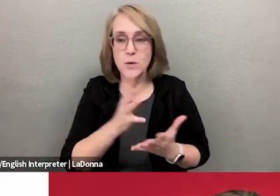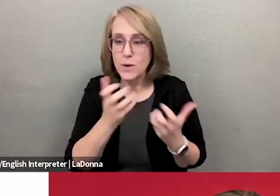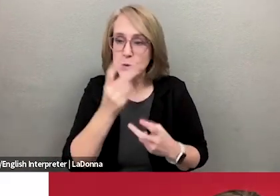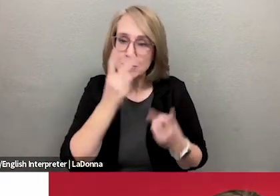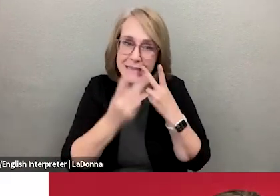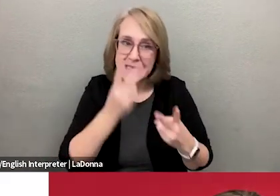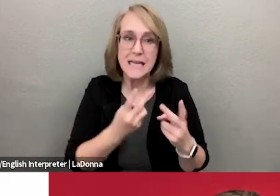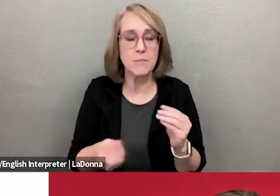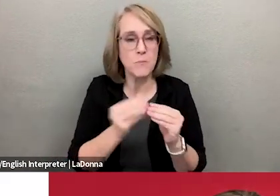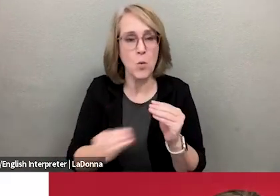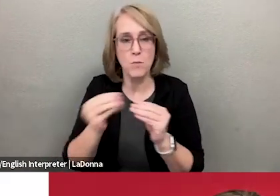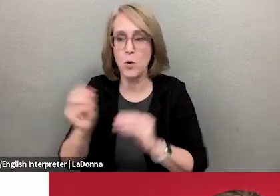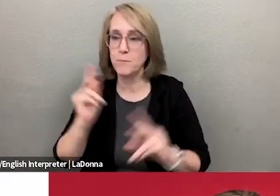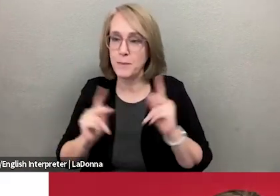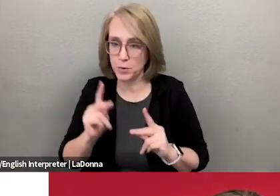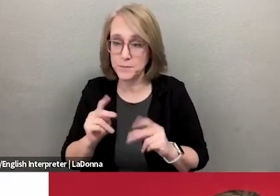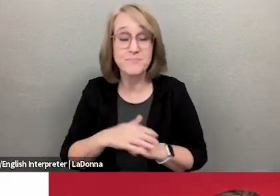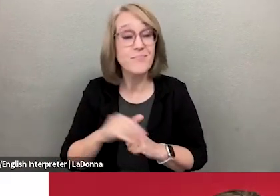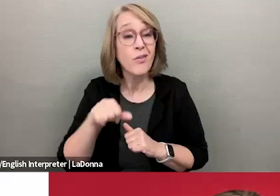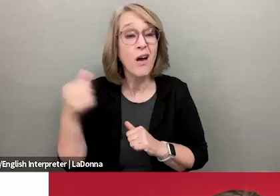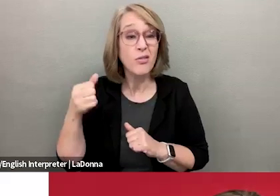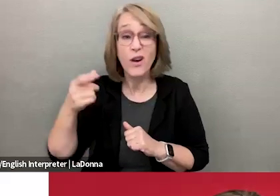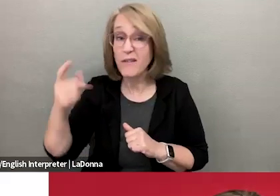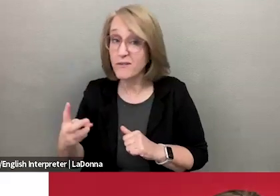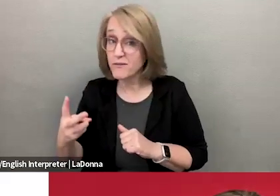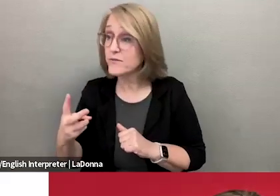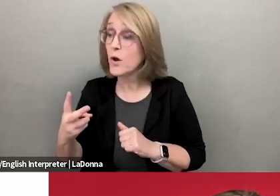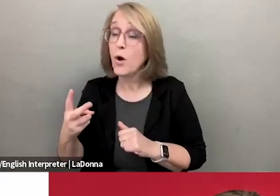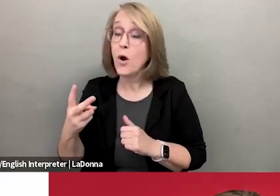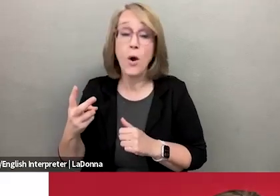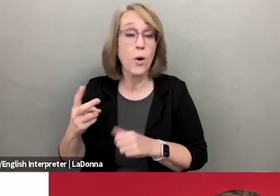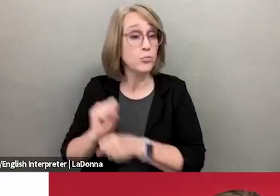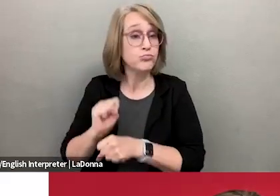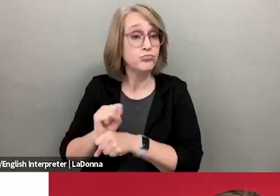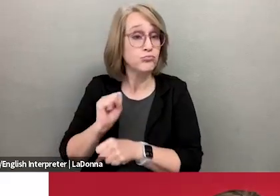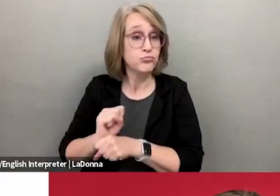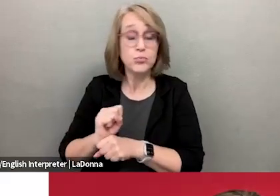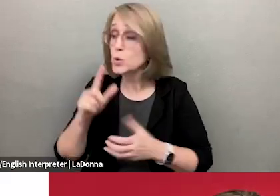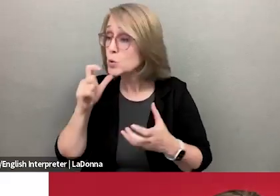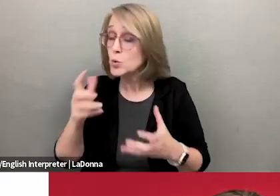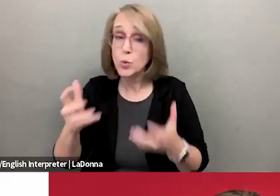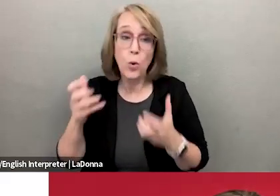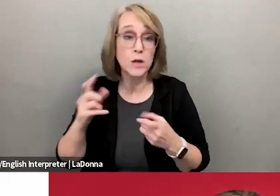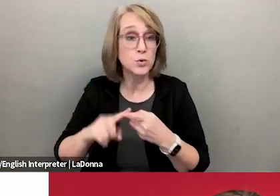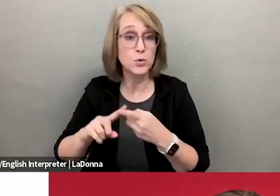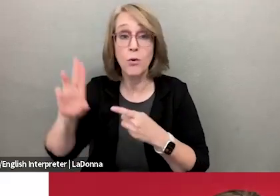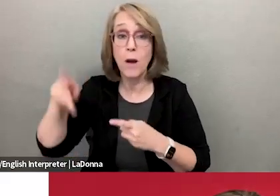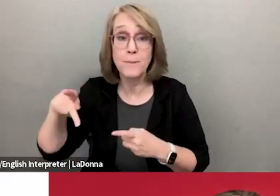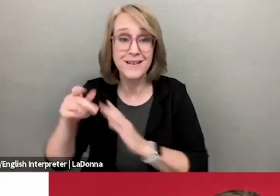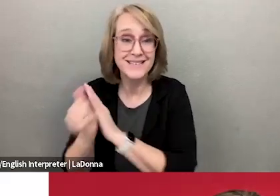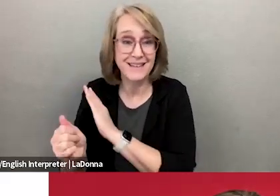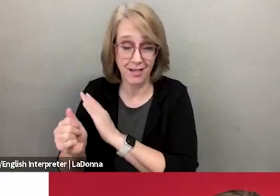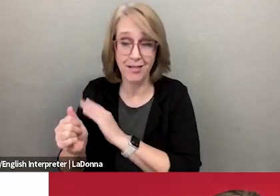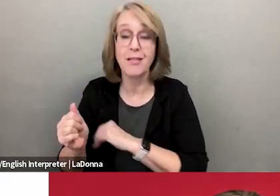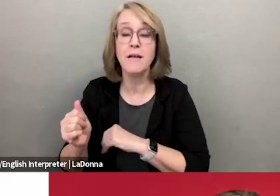into this field. And then the other half are current people out there that are trying to upskill, and it is a